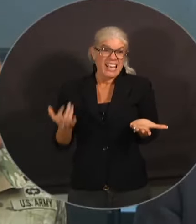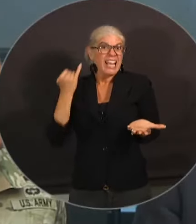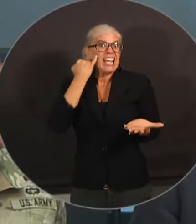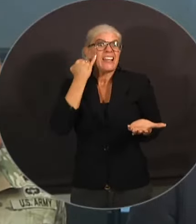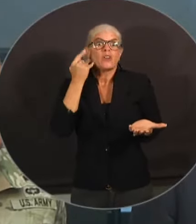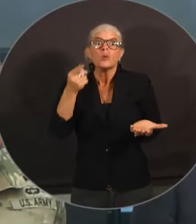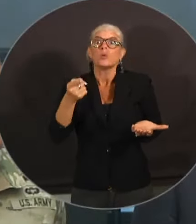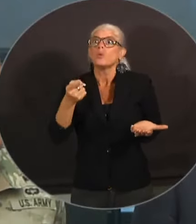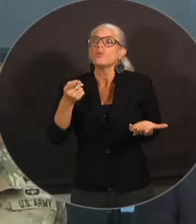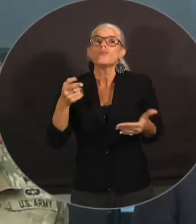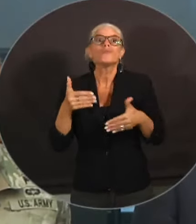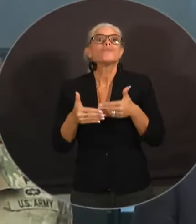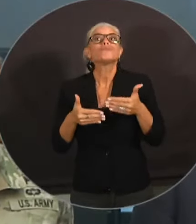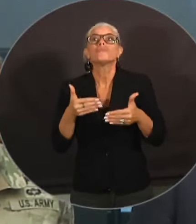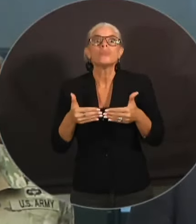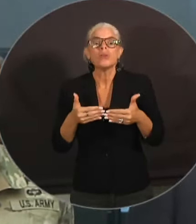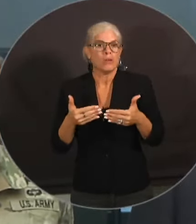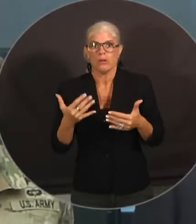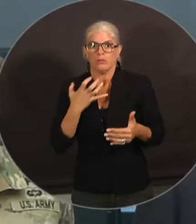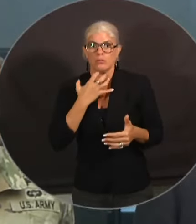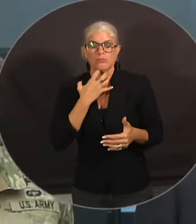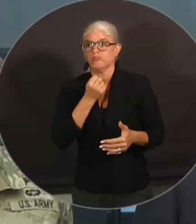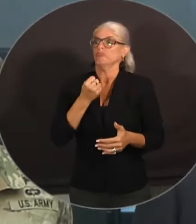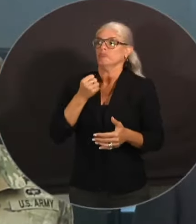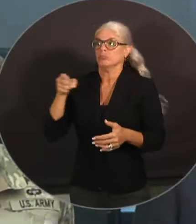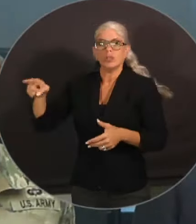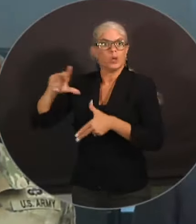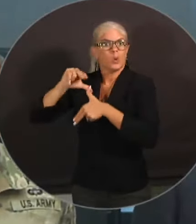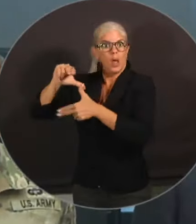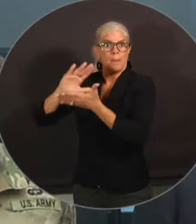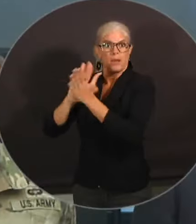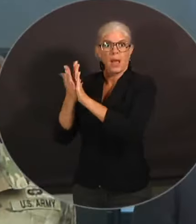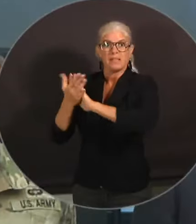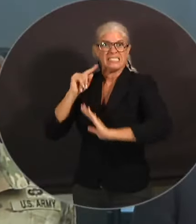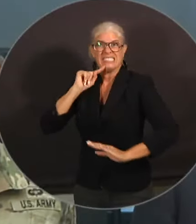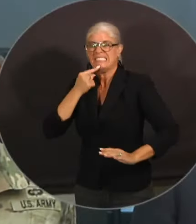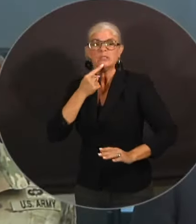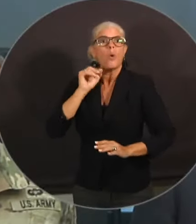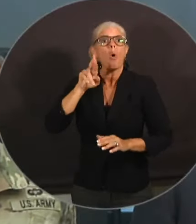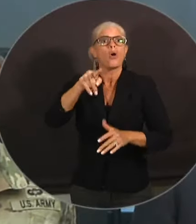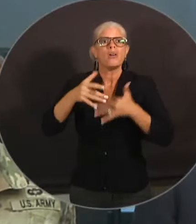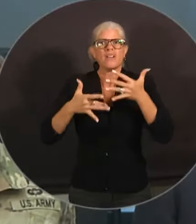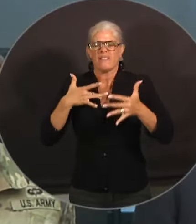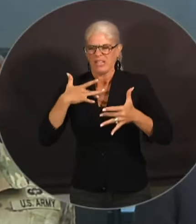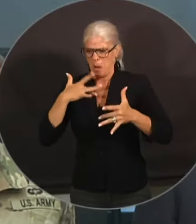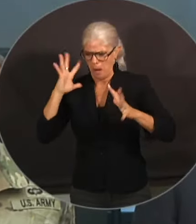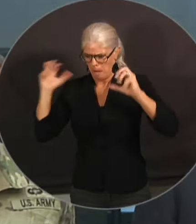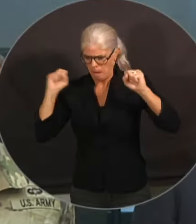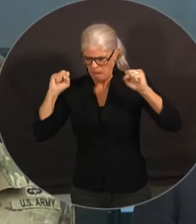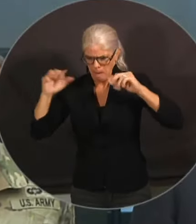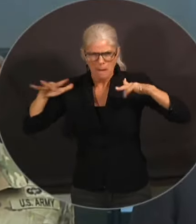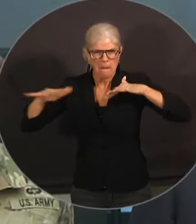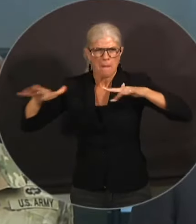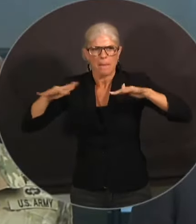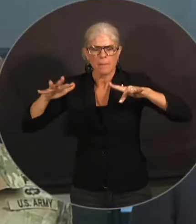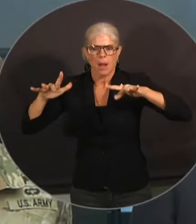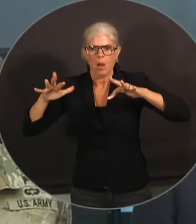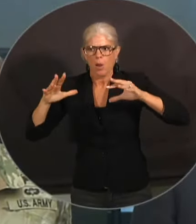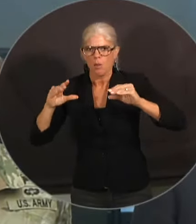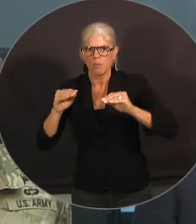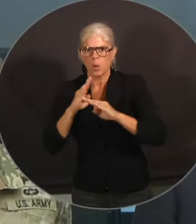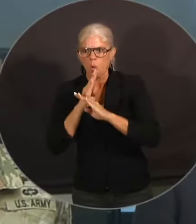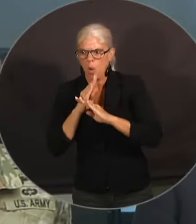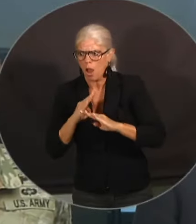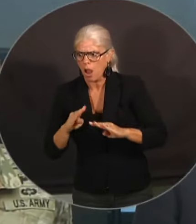goes from catastrophic trees popping to absolutely nothing, that does not mean the storm is over. What that